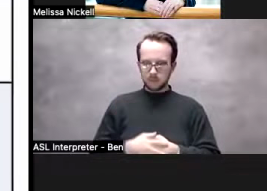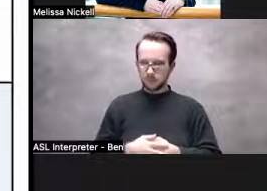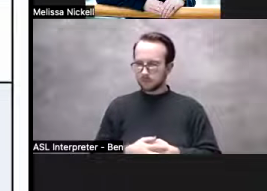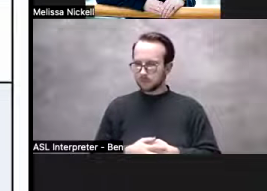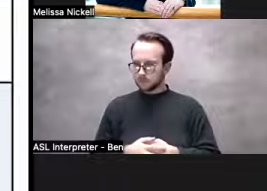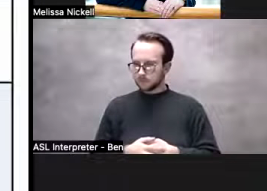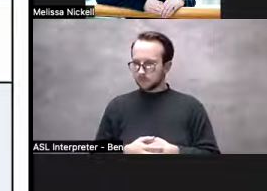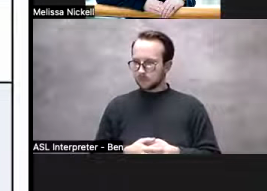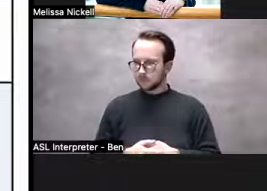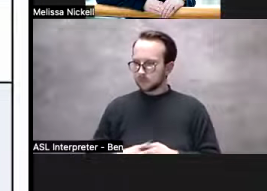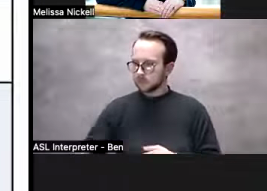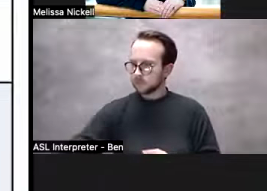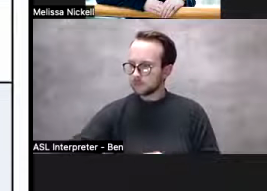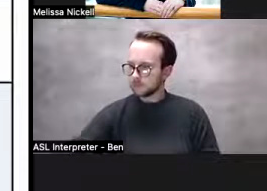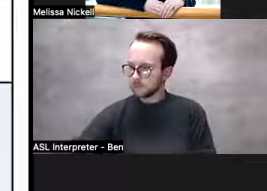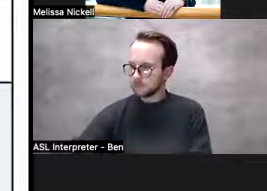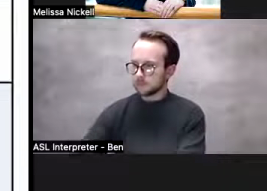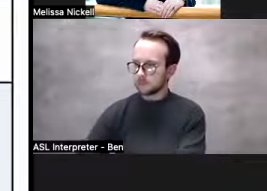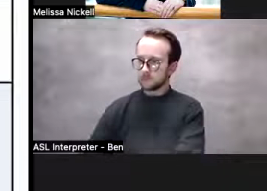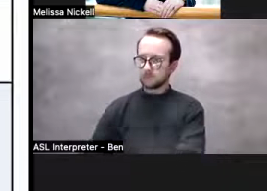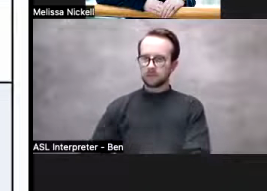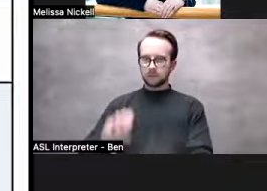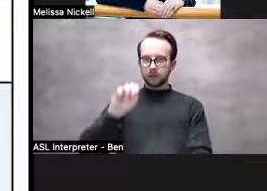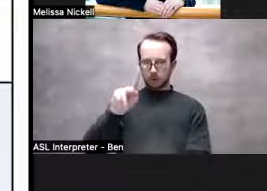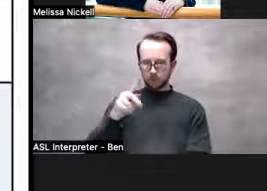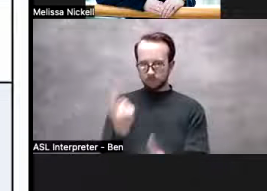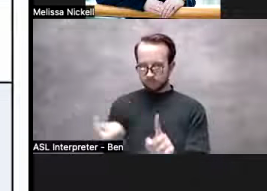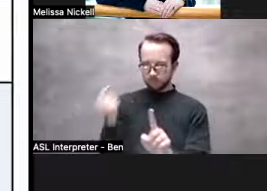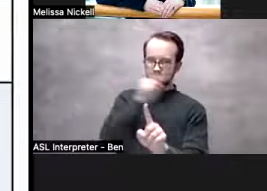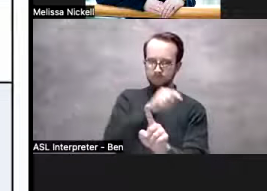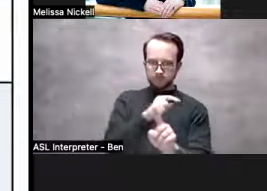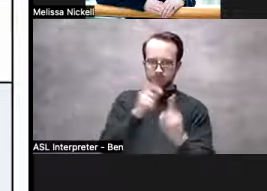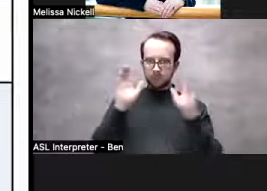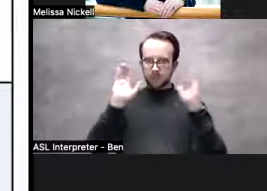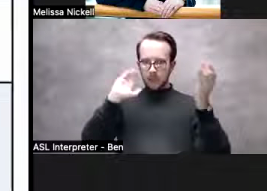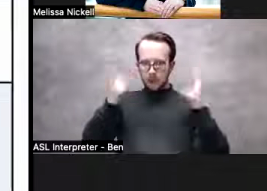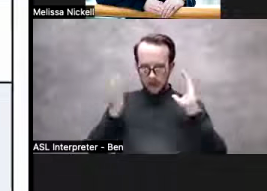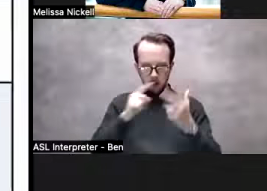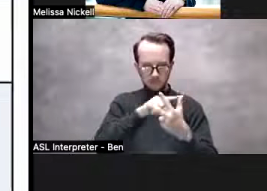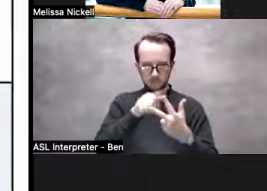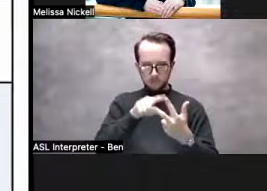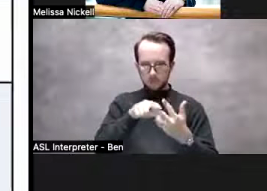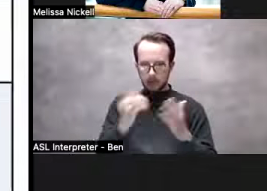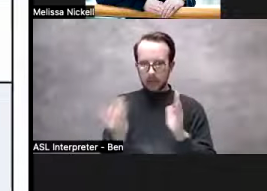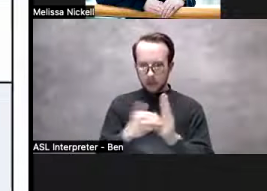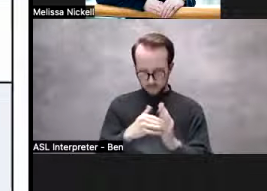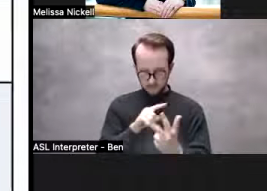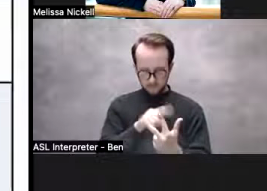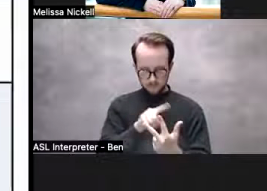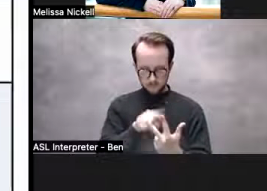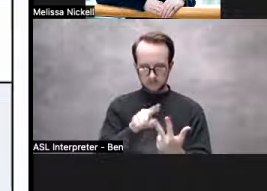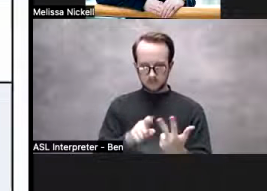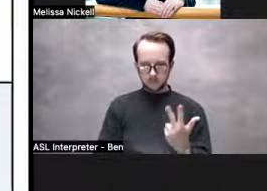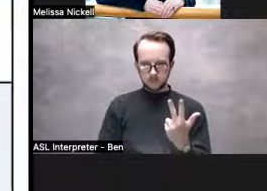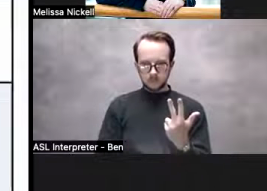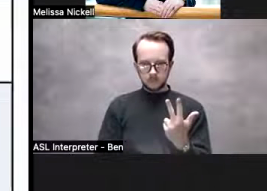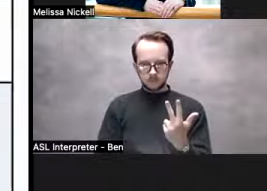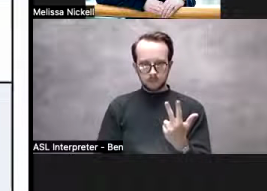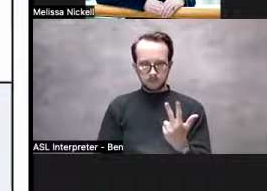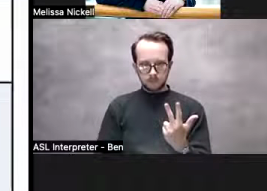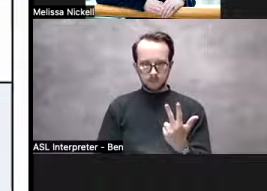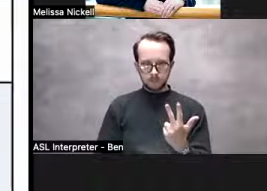Okay, so to come back around, just to compare the R01s, R21s, and R03s, just to, as